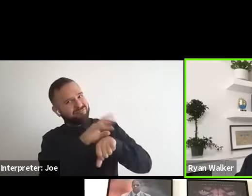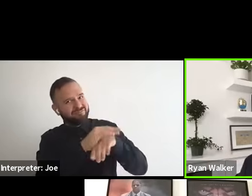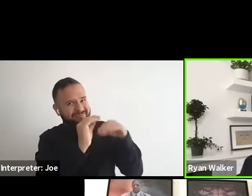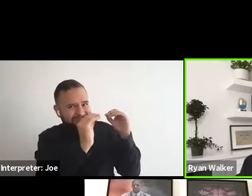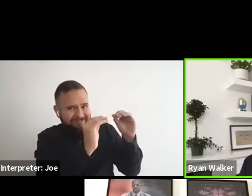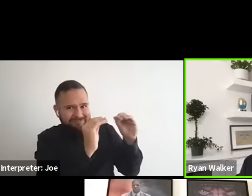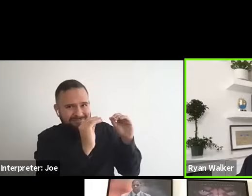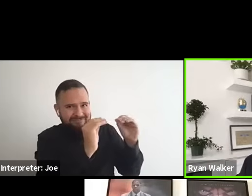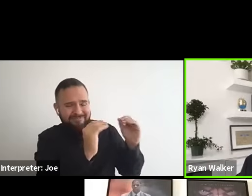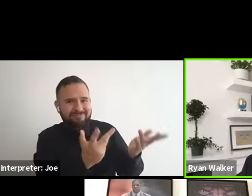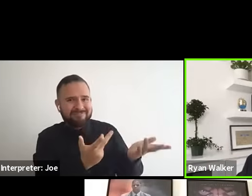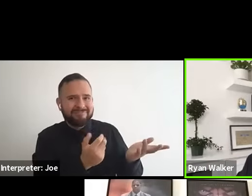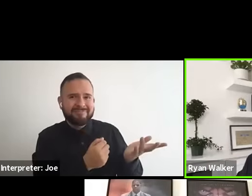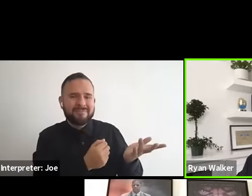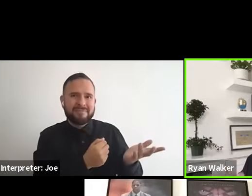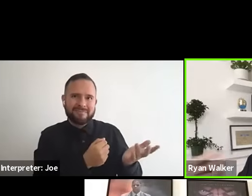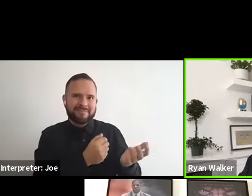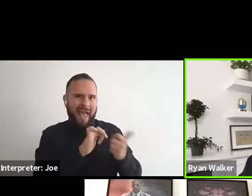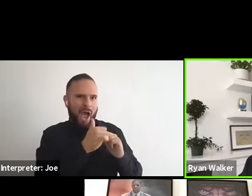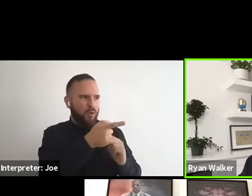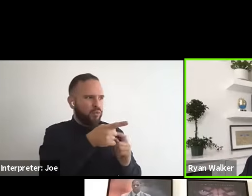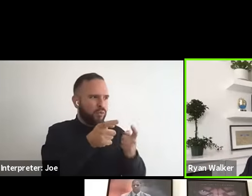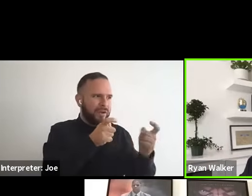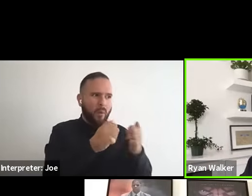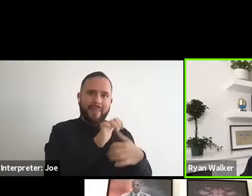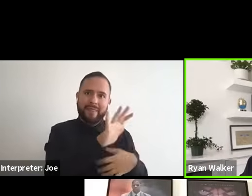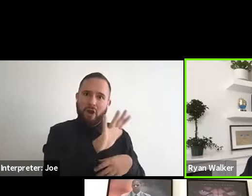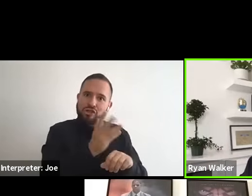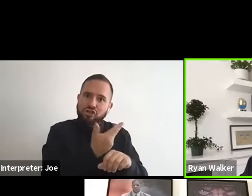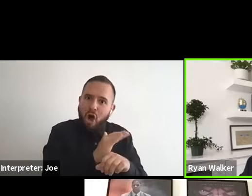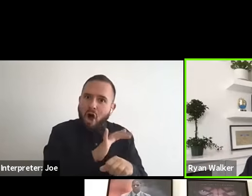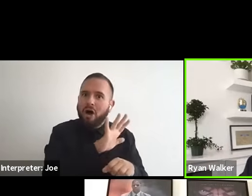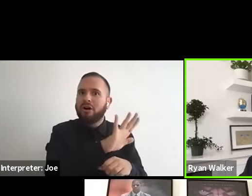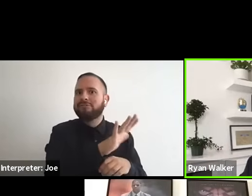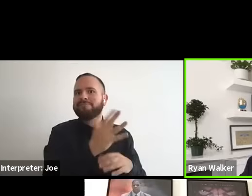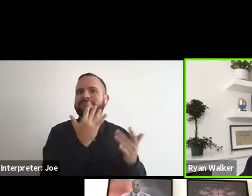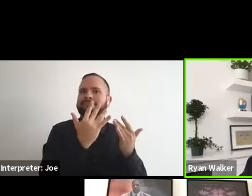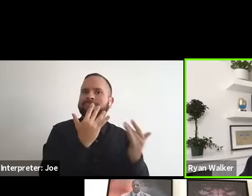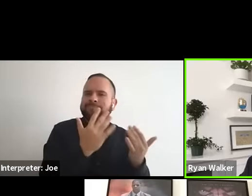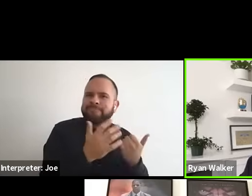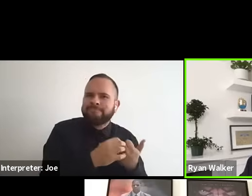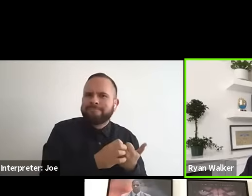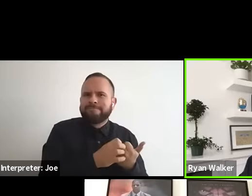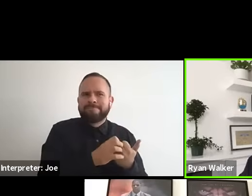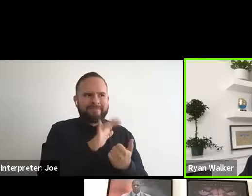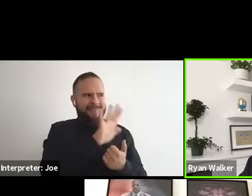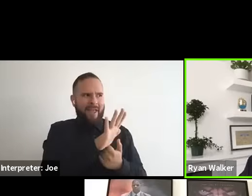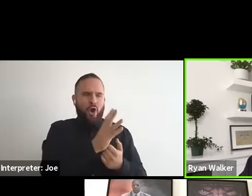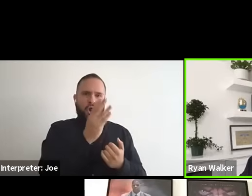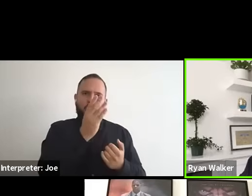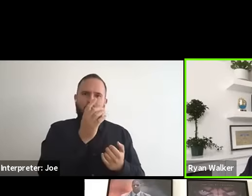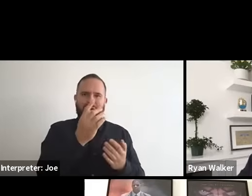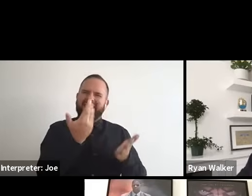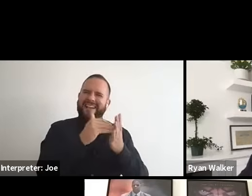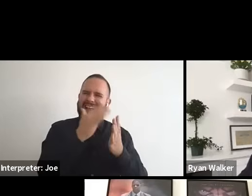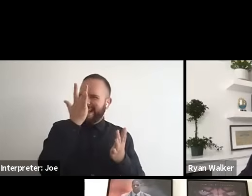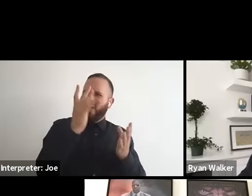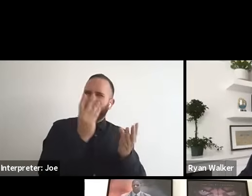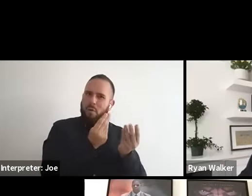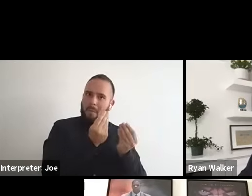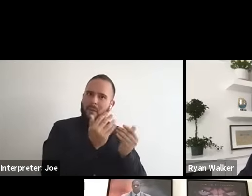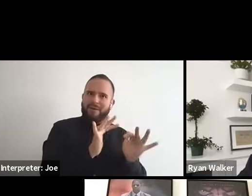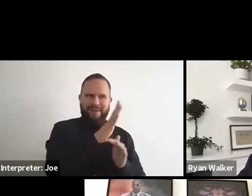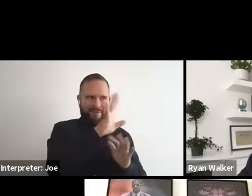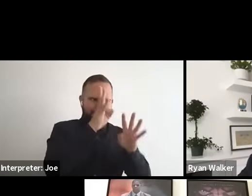of their song or their music, or rights for their intellectual property in general, their likeness? Yeah. I mean,